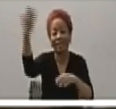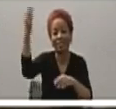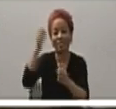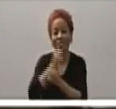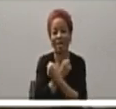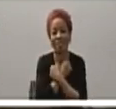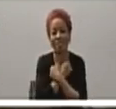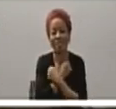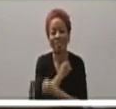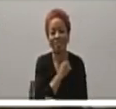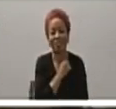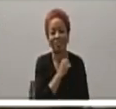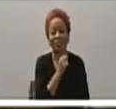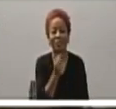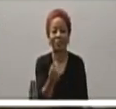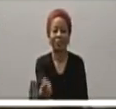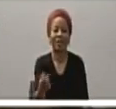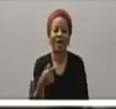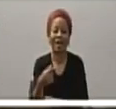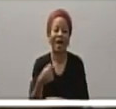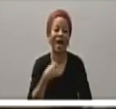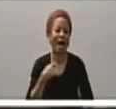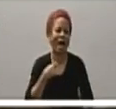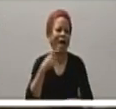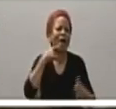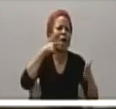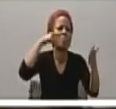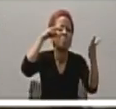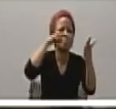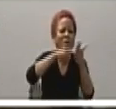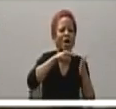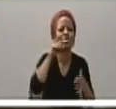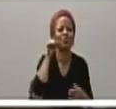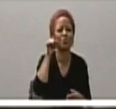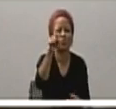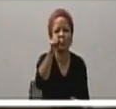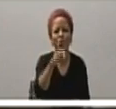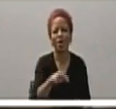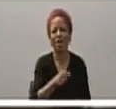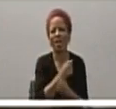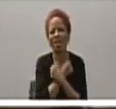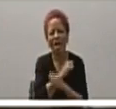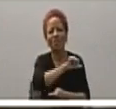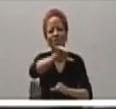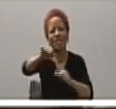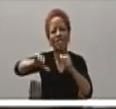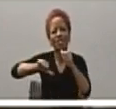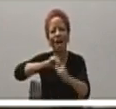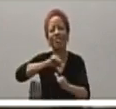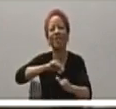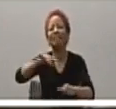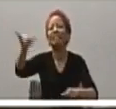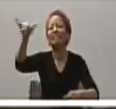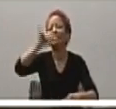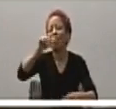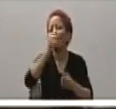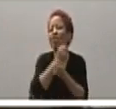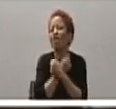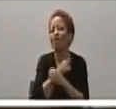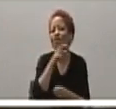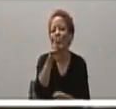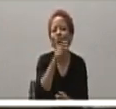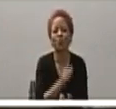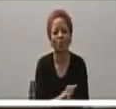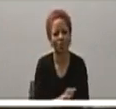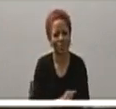My command is this: love each other as I have loved you. Greater love has no one